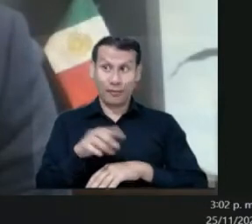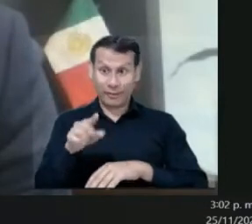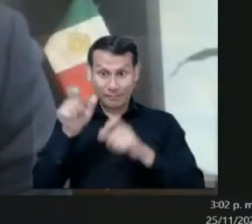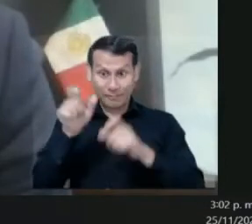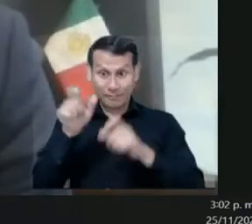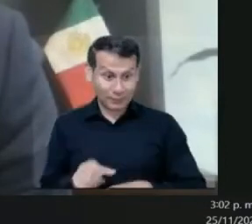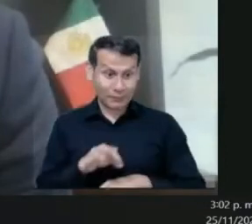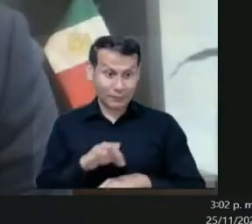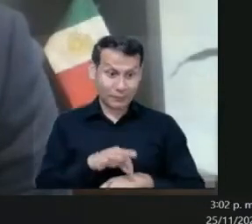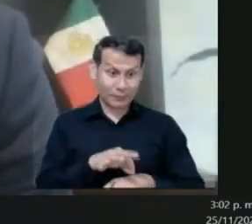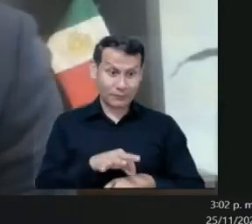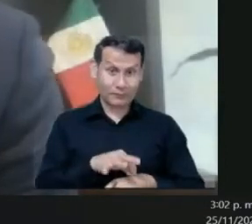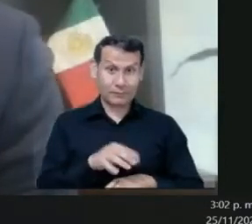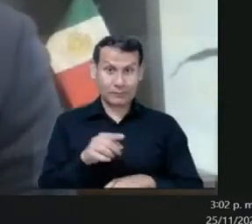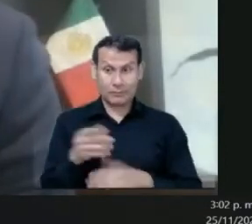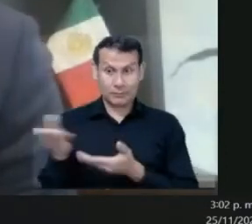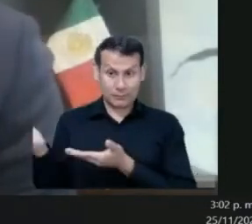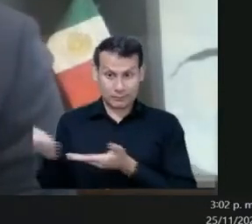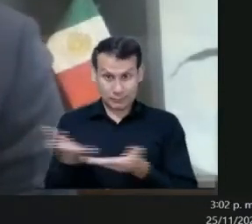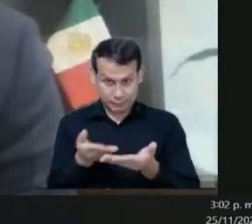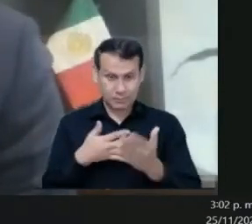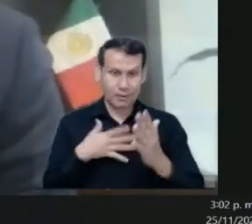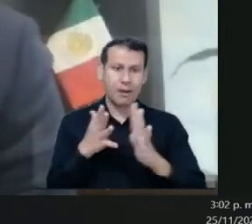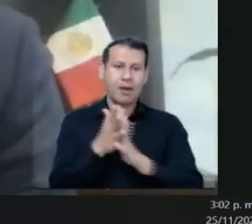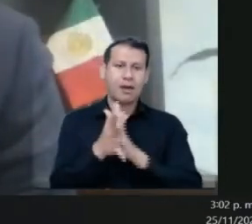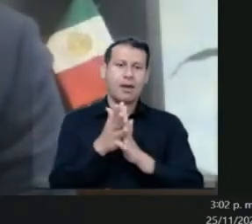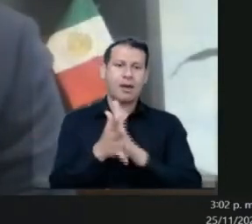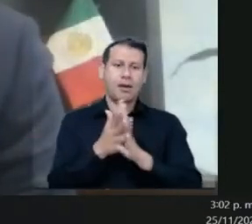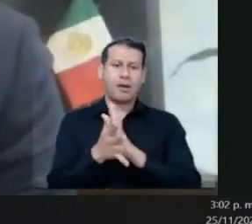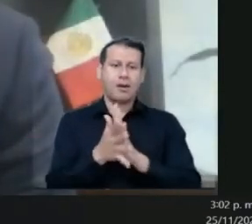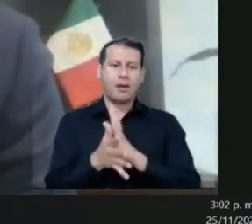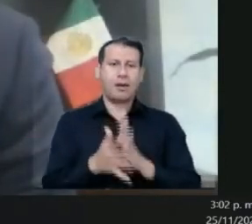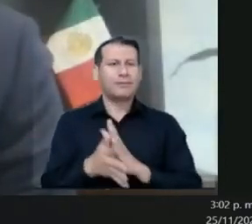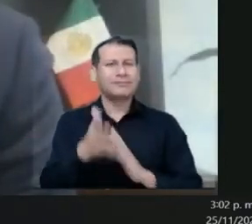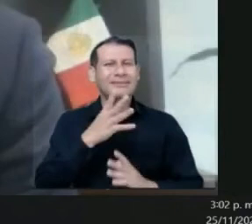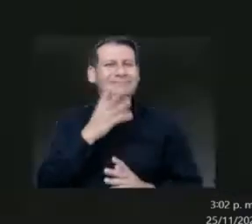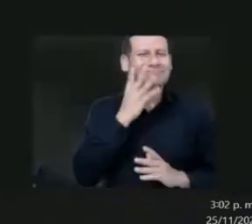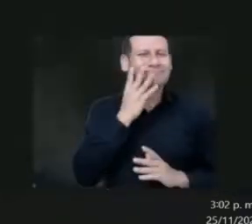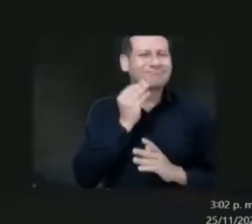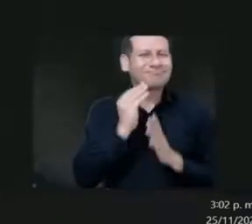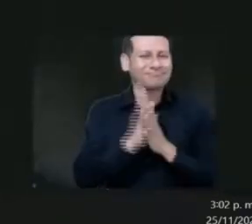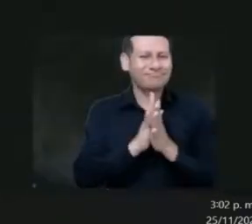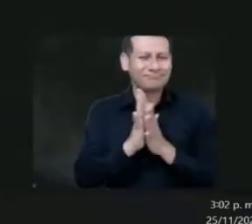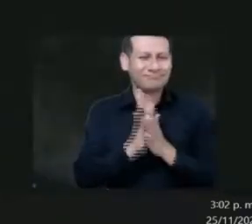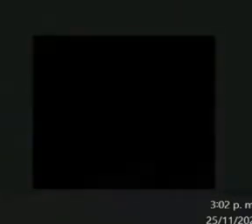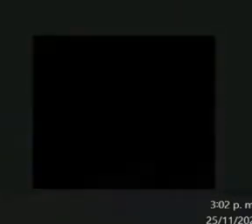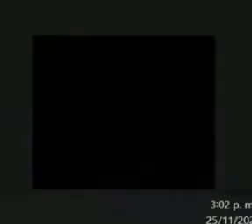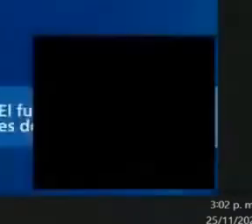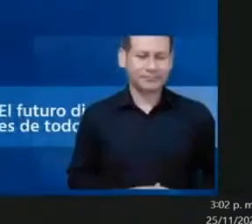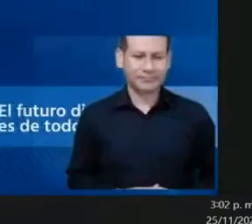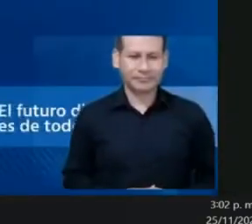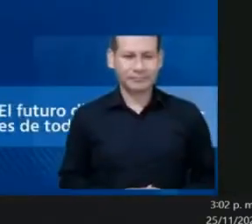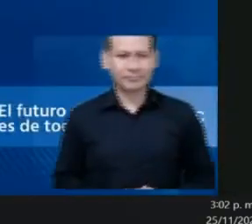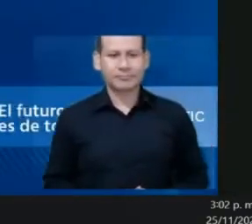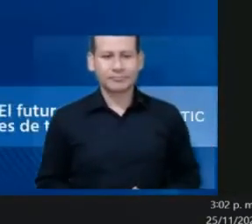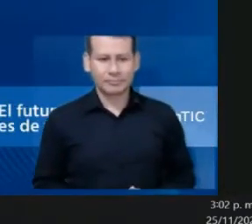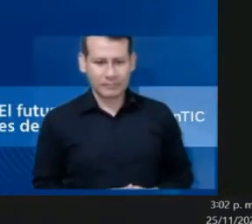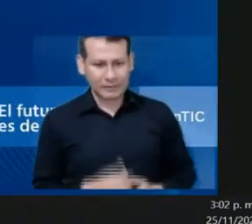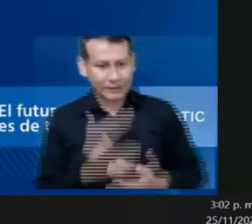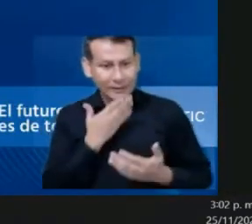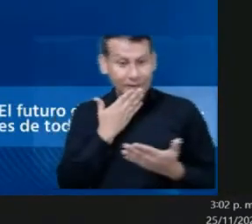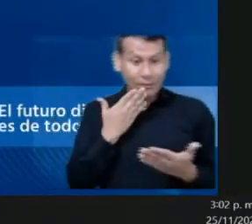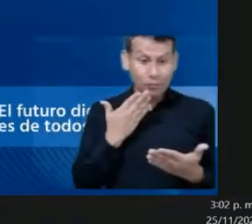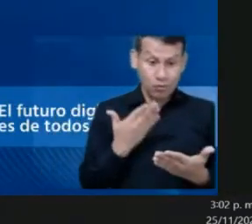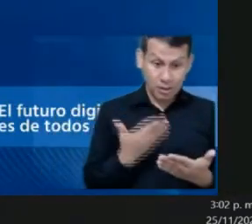these type of solutions. It's to him that I will give the mic so that he lets us know what his experience was like. Thank you very much, Commissioner, and